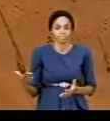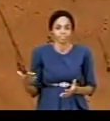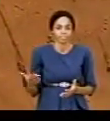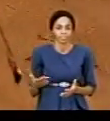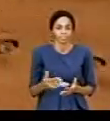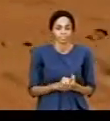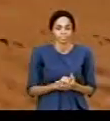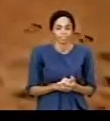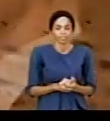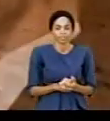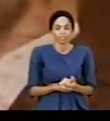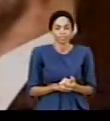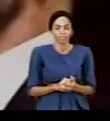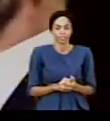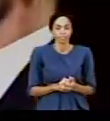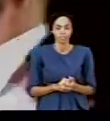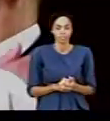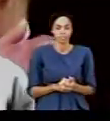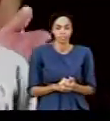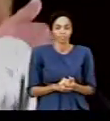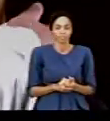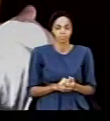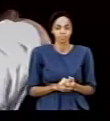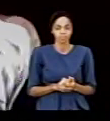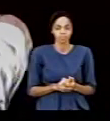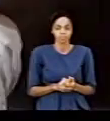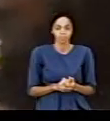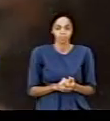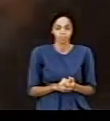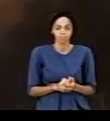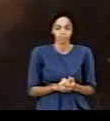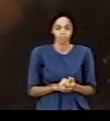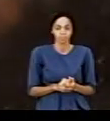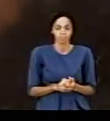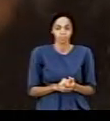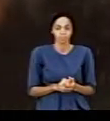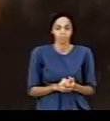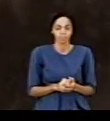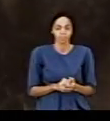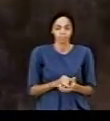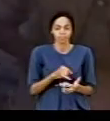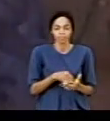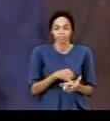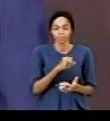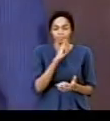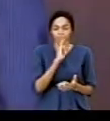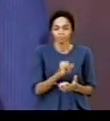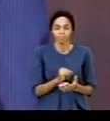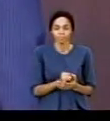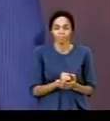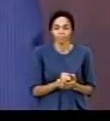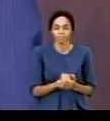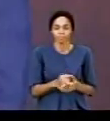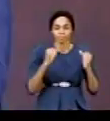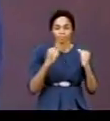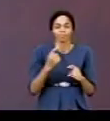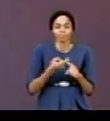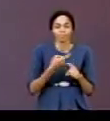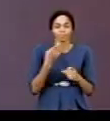single look, a look to the author and finisher, signals the authority. It's a power shift. Power from on